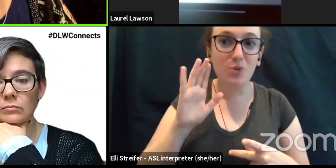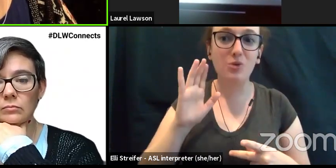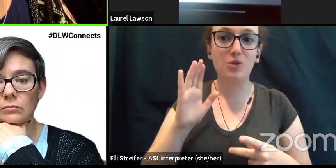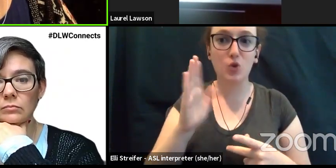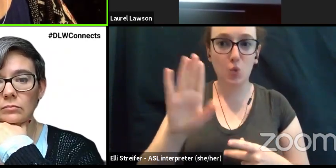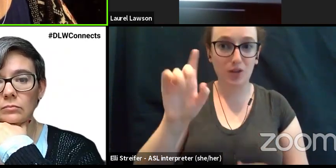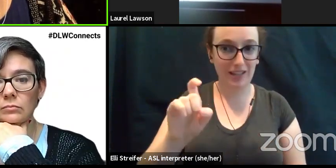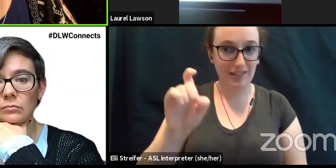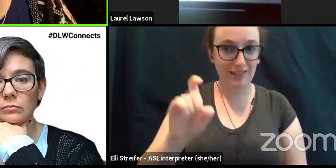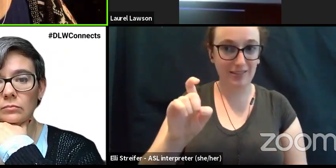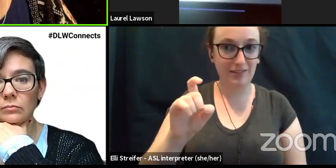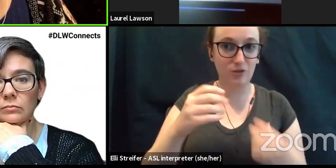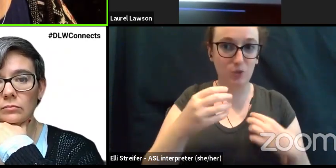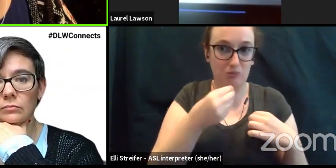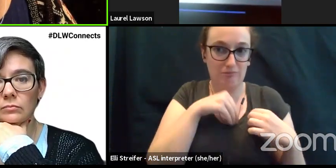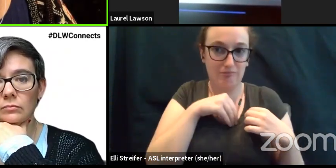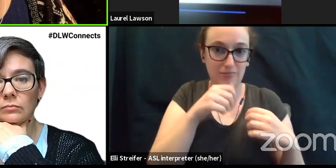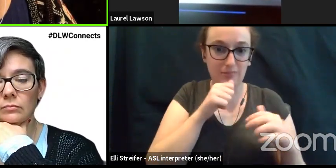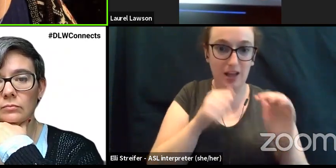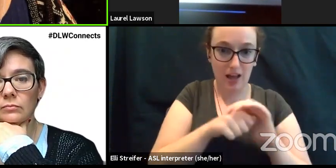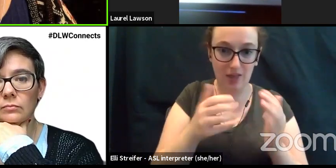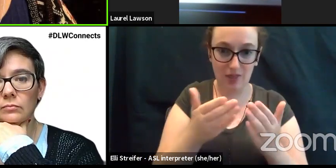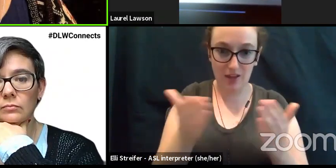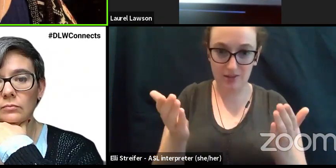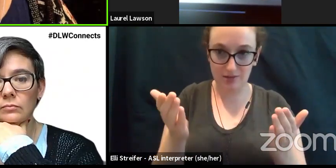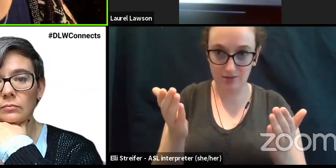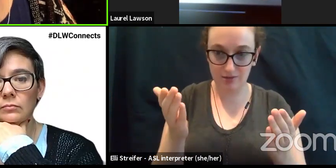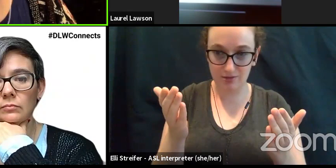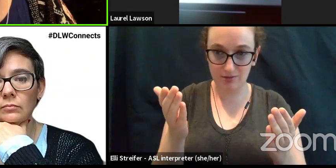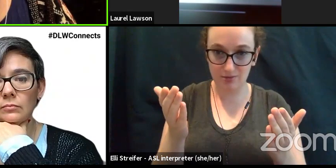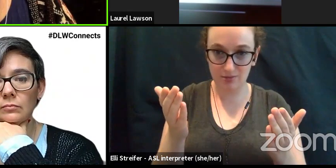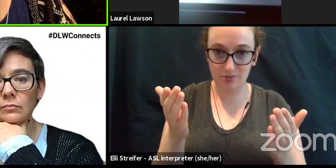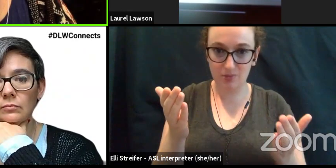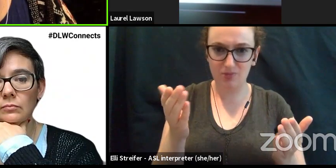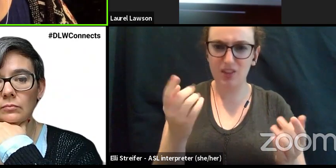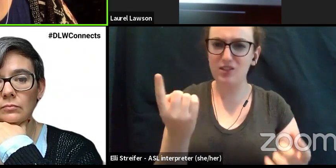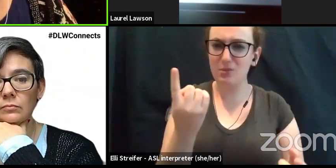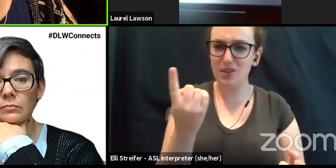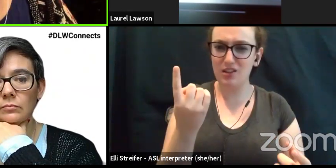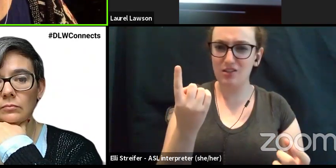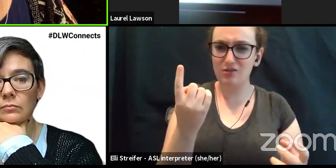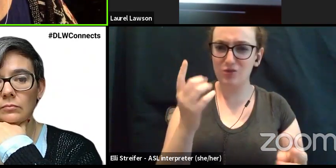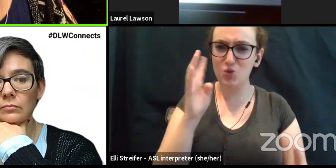like there's something incredibly creative, inherently creative,